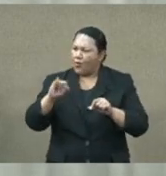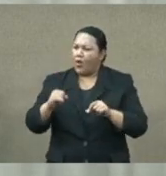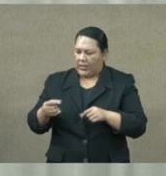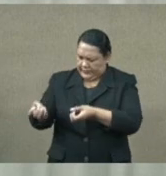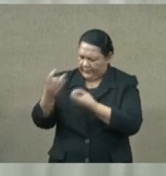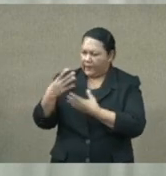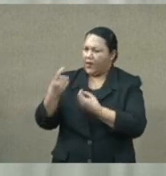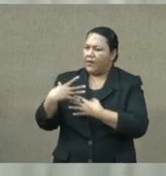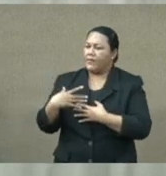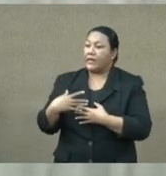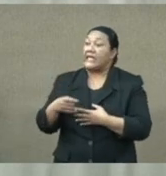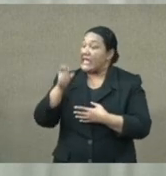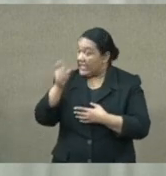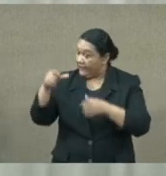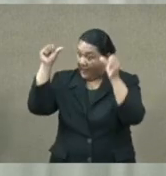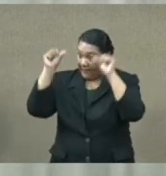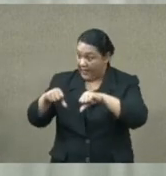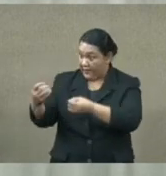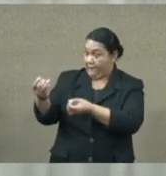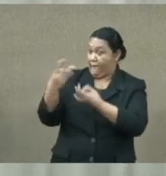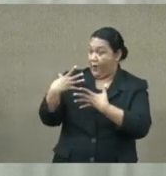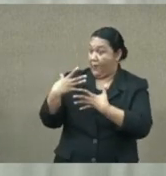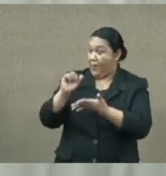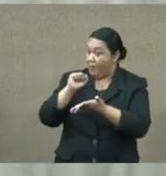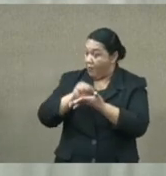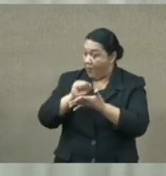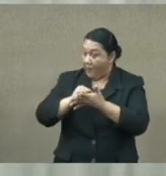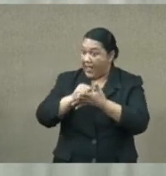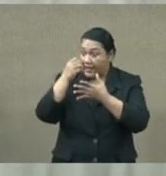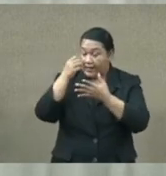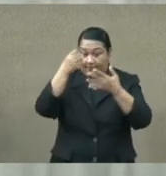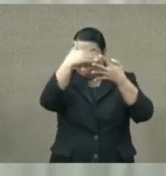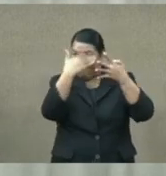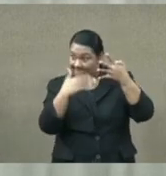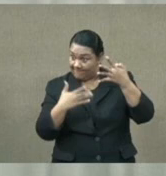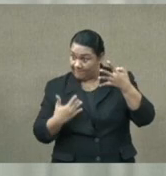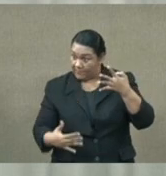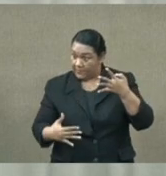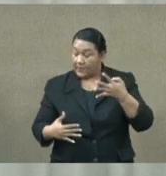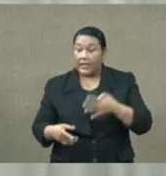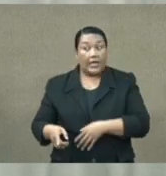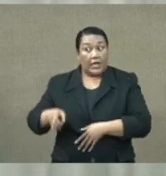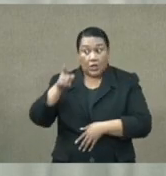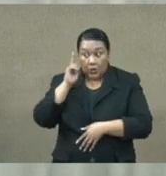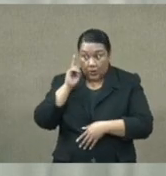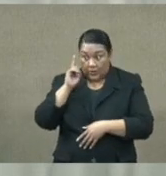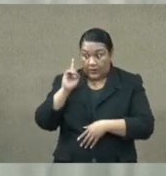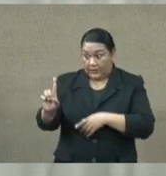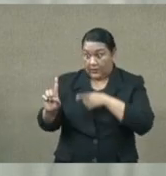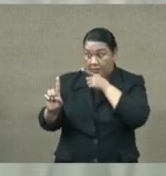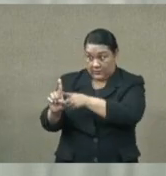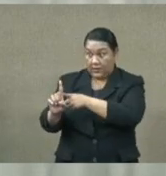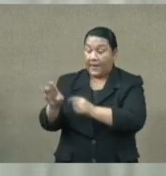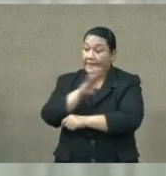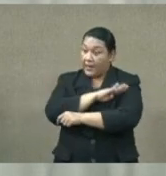has published in his attempt to smear the image of our coalition, then he and those working with him must